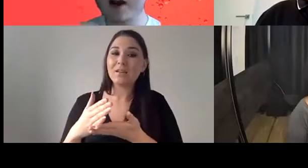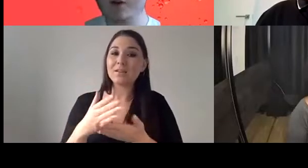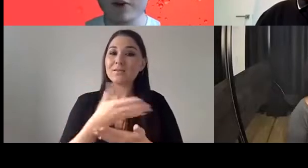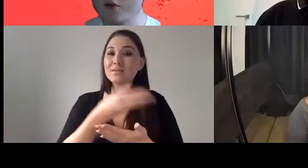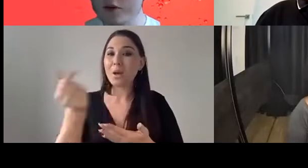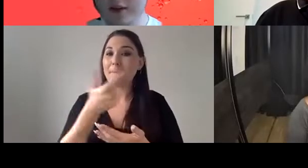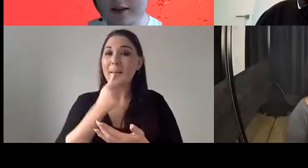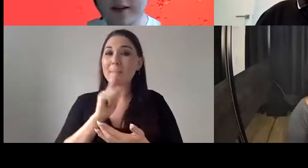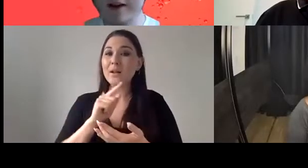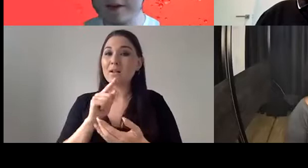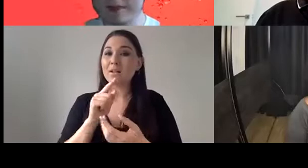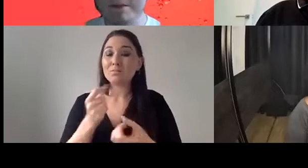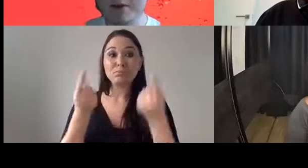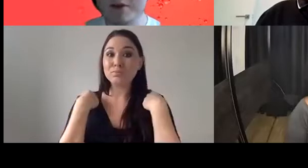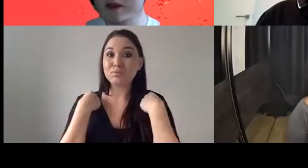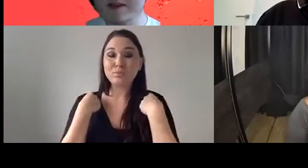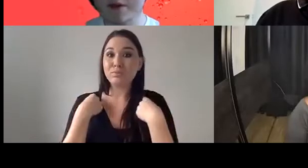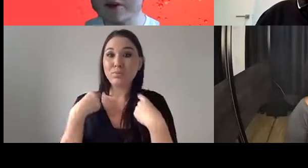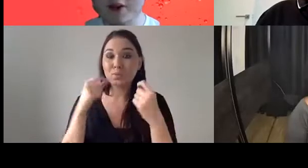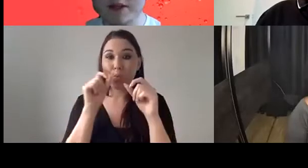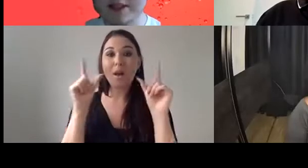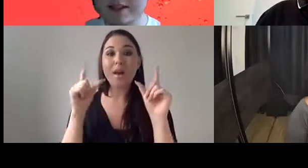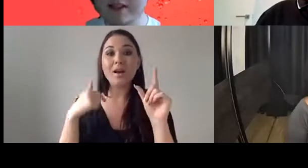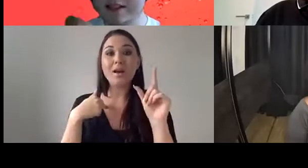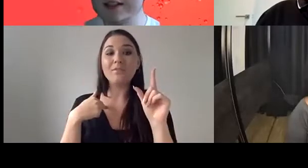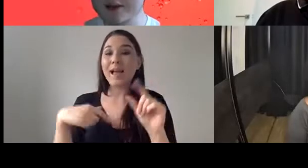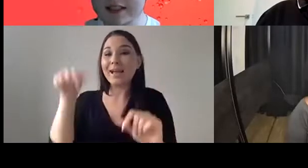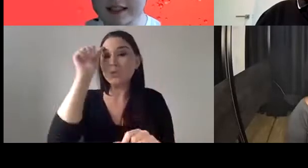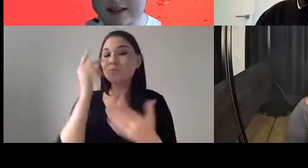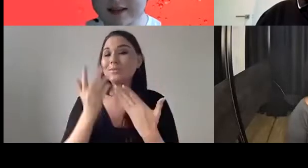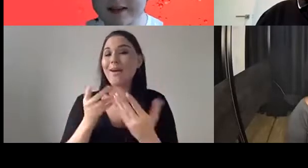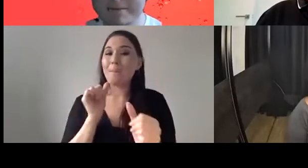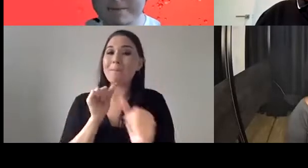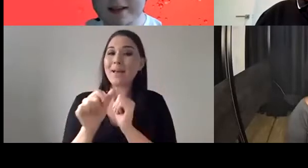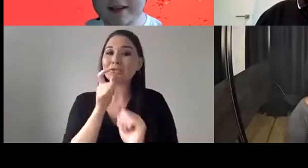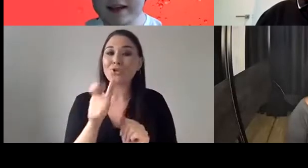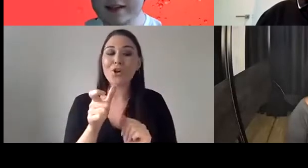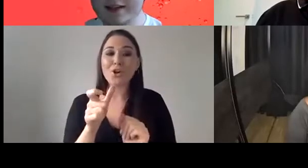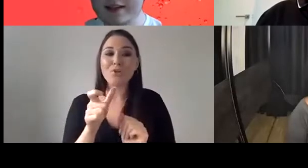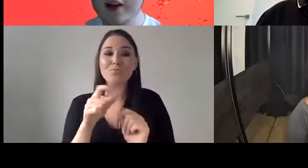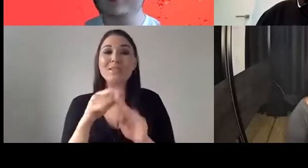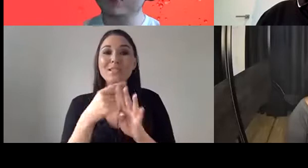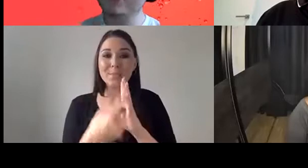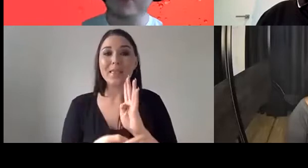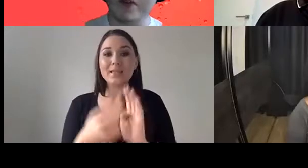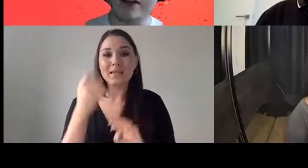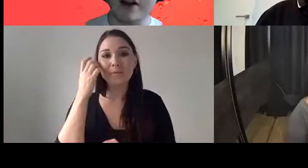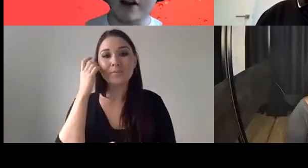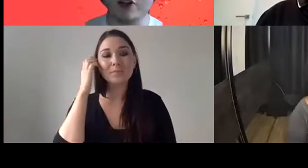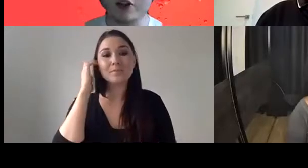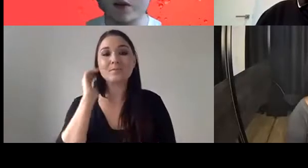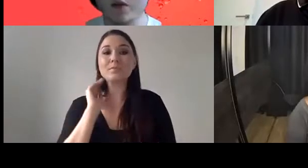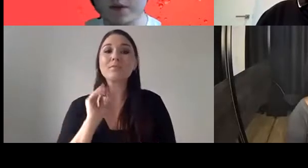I now know that the best term is a disability. Yeah. And just sort of off the back